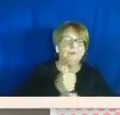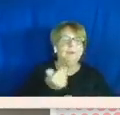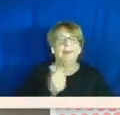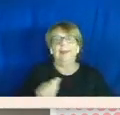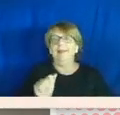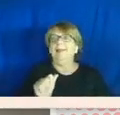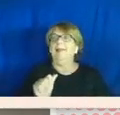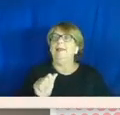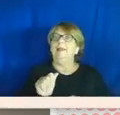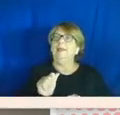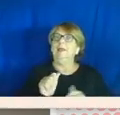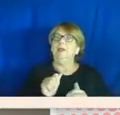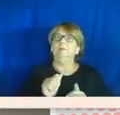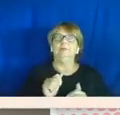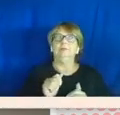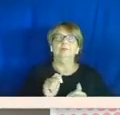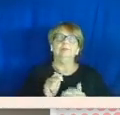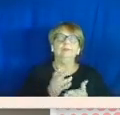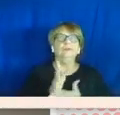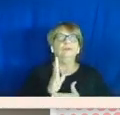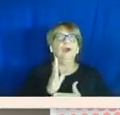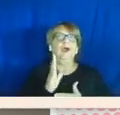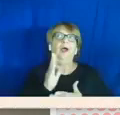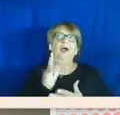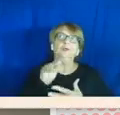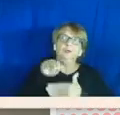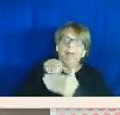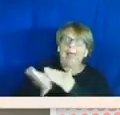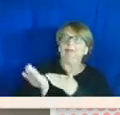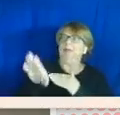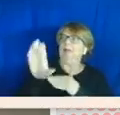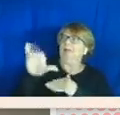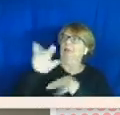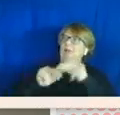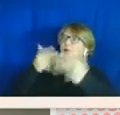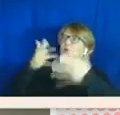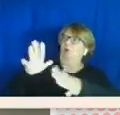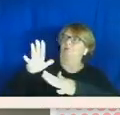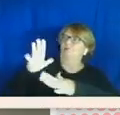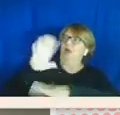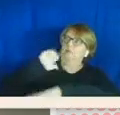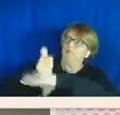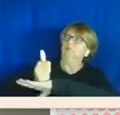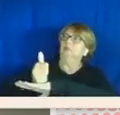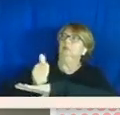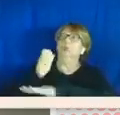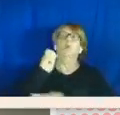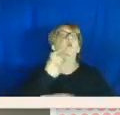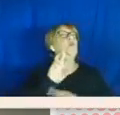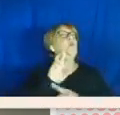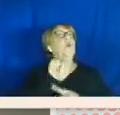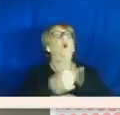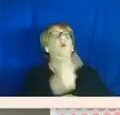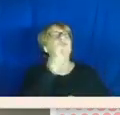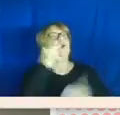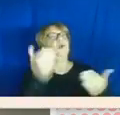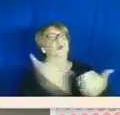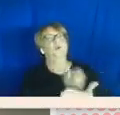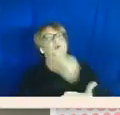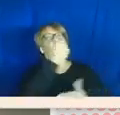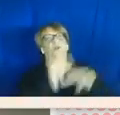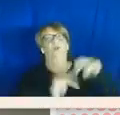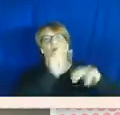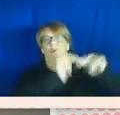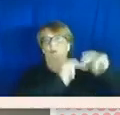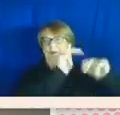right to access to existing buildings, or should it only be new construction? And this